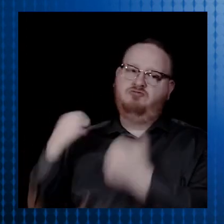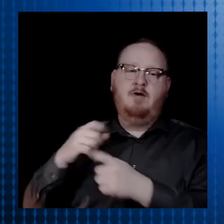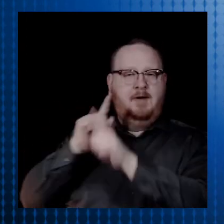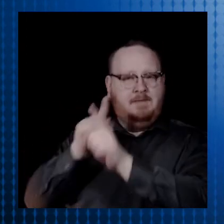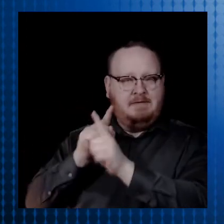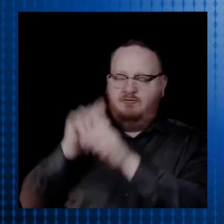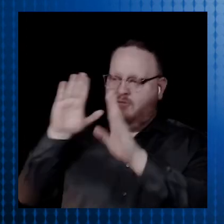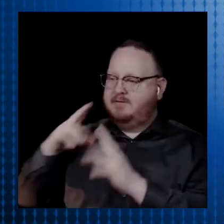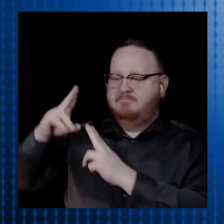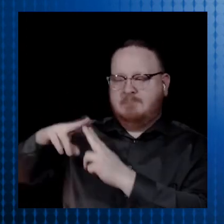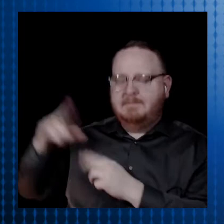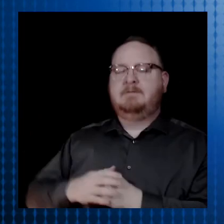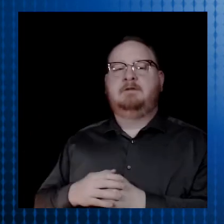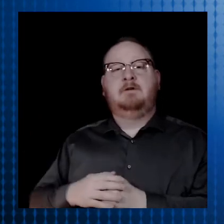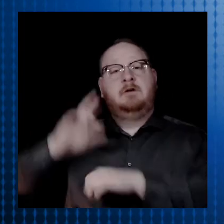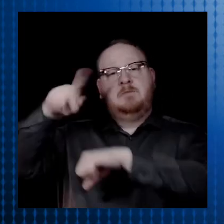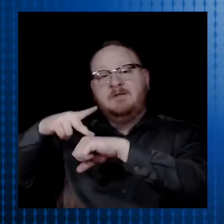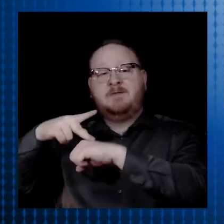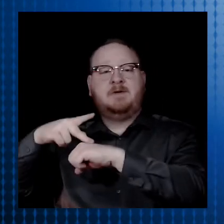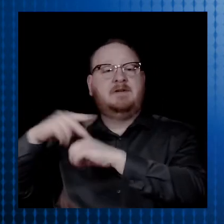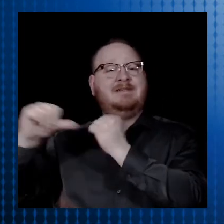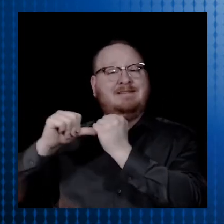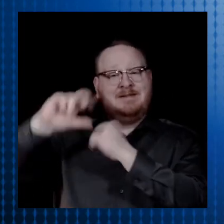and assistant principal, Mrs. Sentio. And